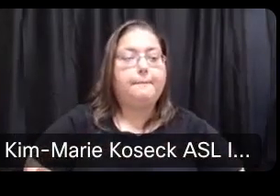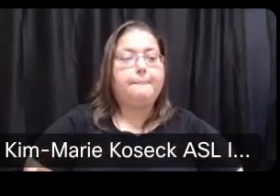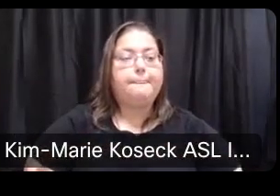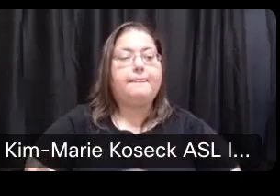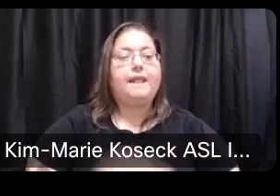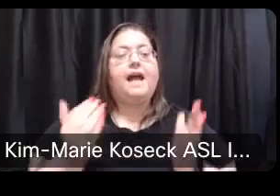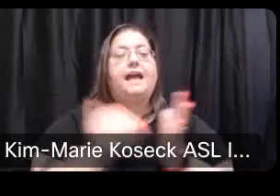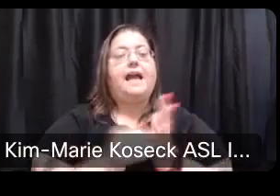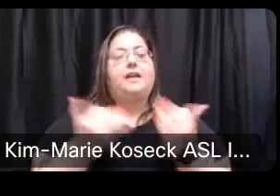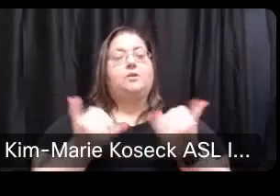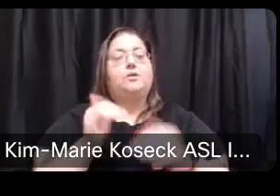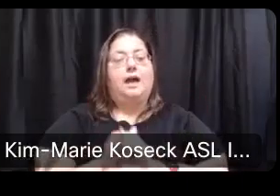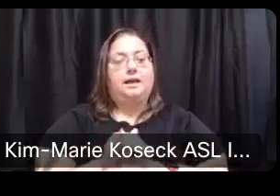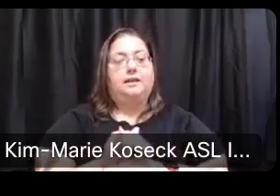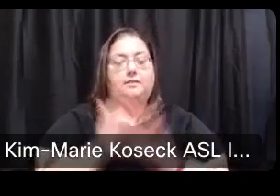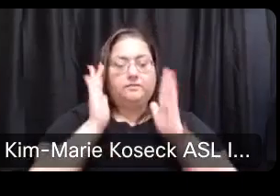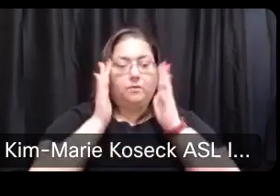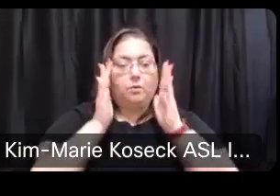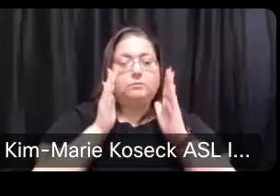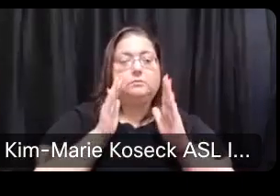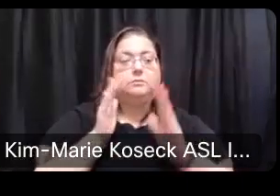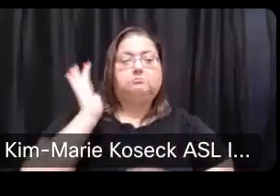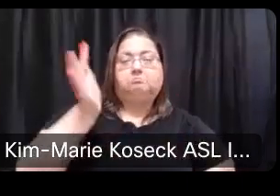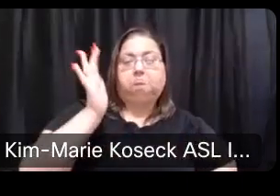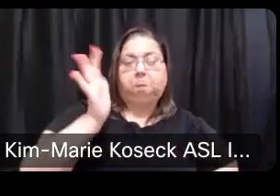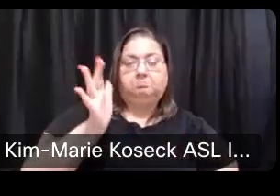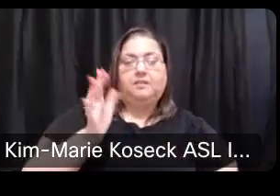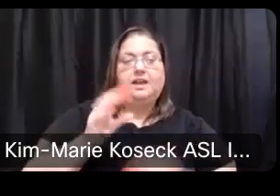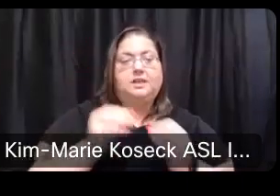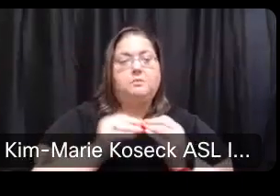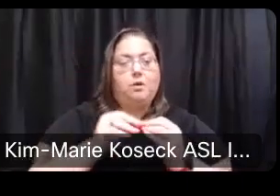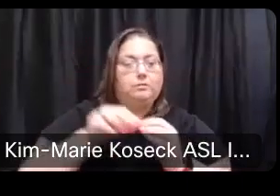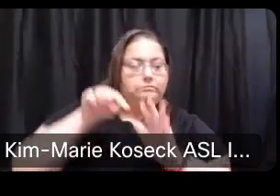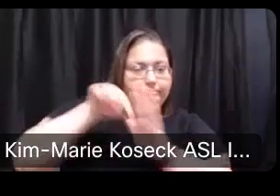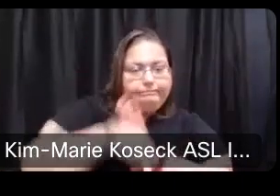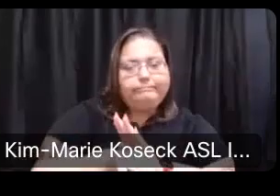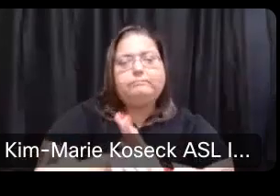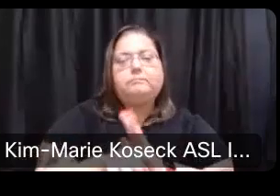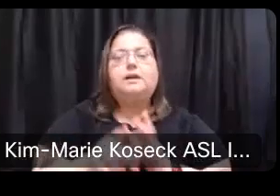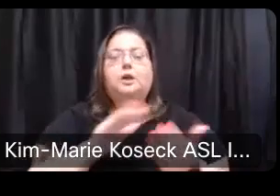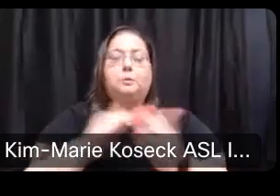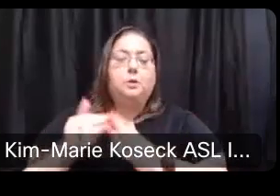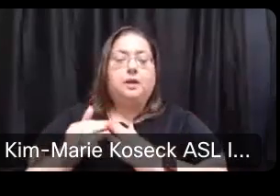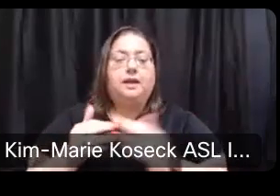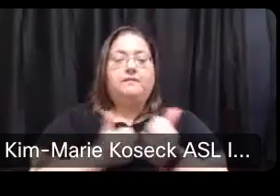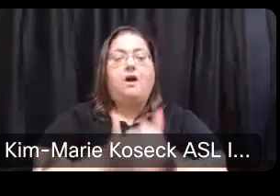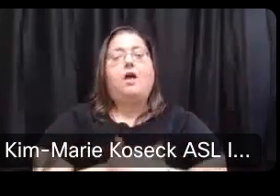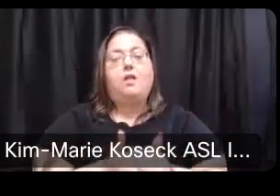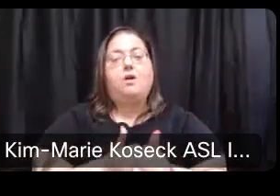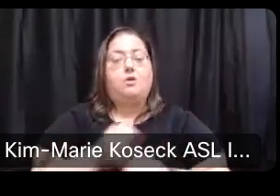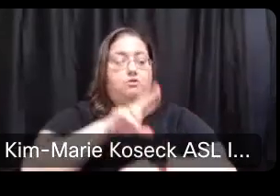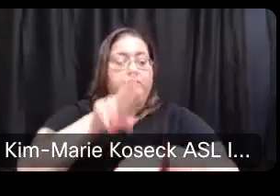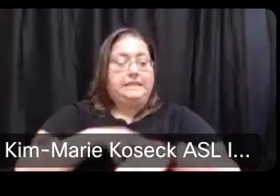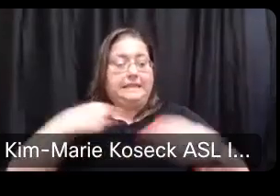Again, tonight's feature presentation is a more focused, in-depth look at how community-based resiliency